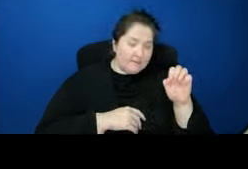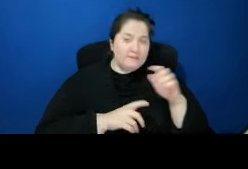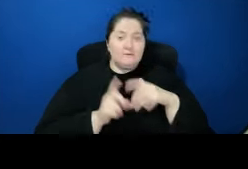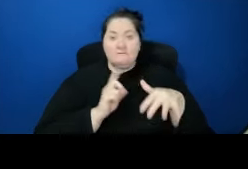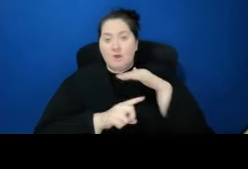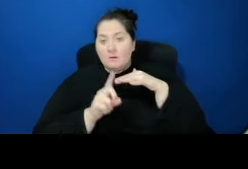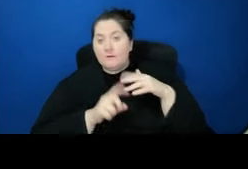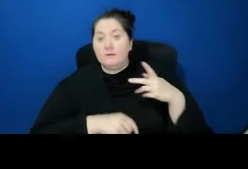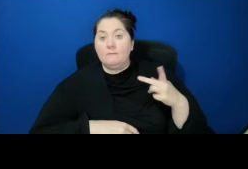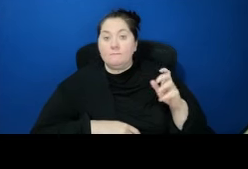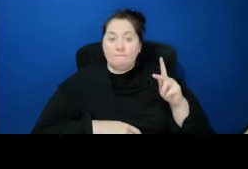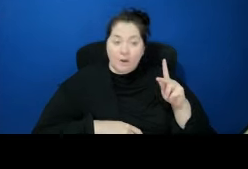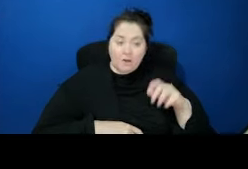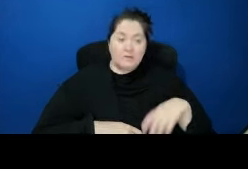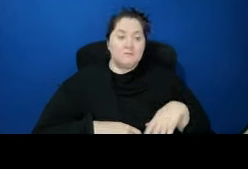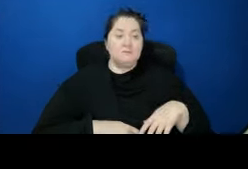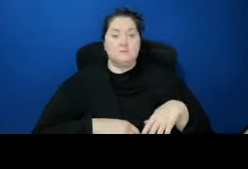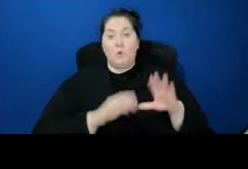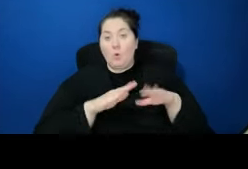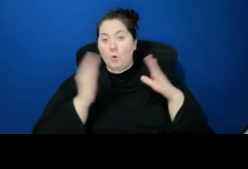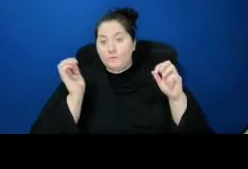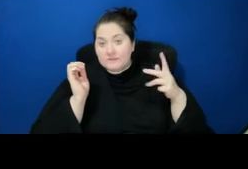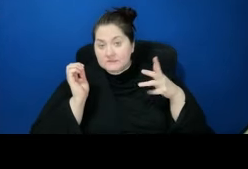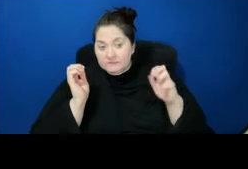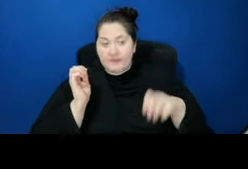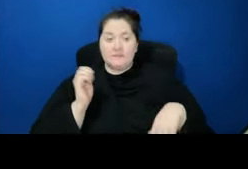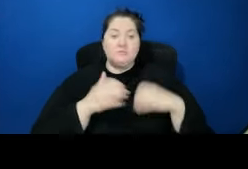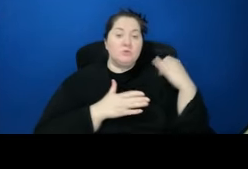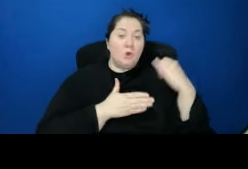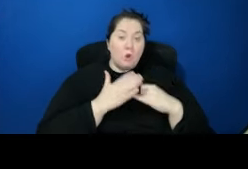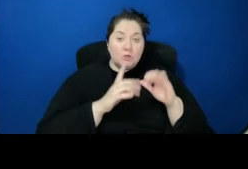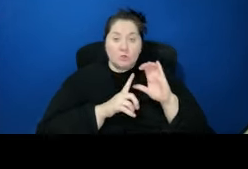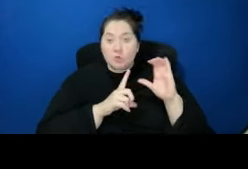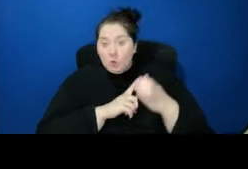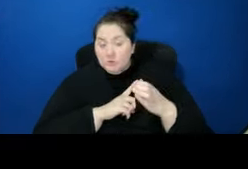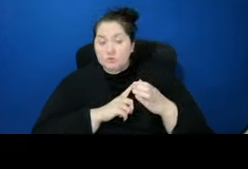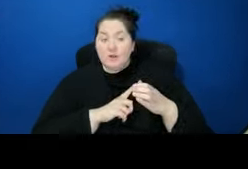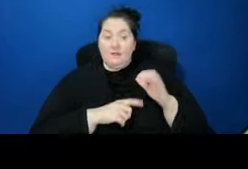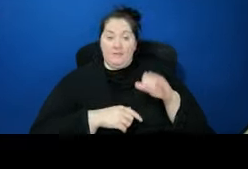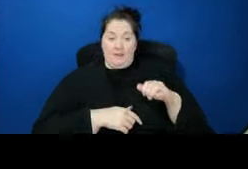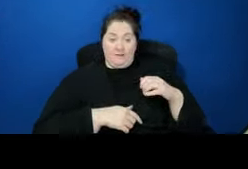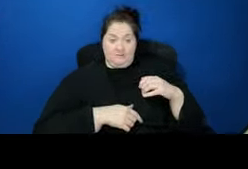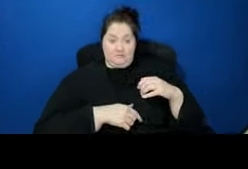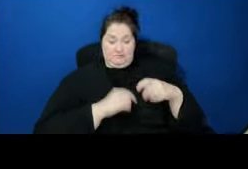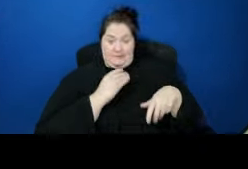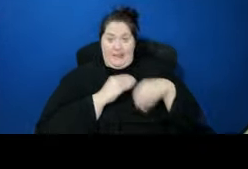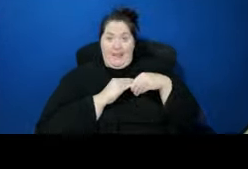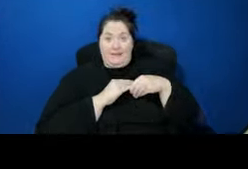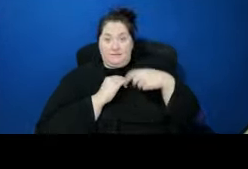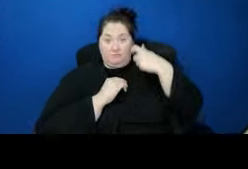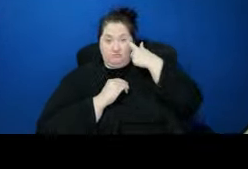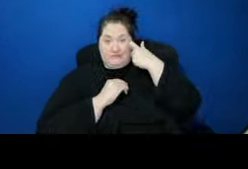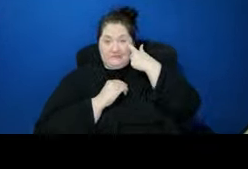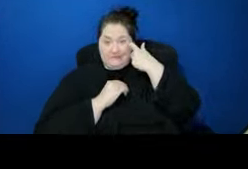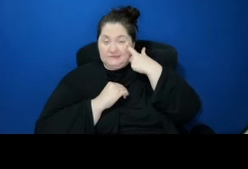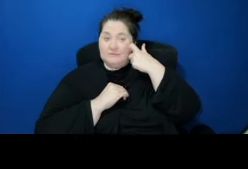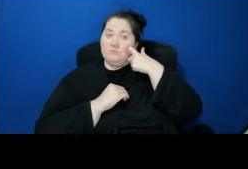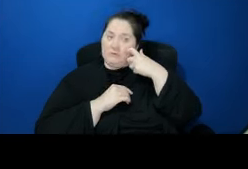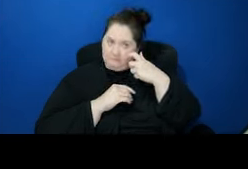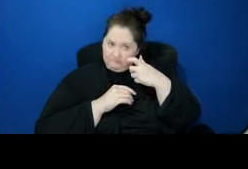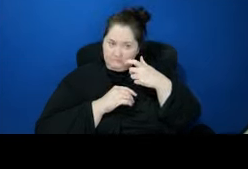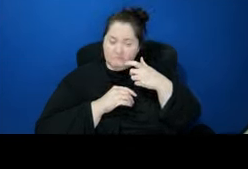space, arts and culture is a very important topic that was added during our last comp plan update, and we've expanded and enhanced